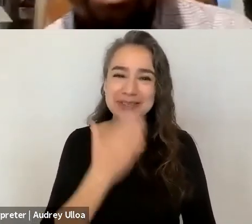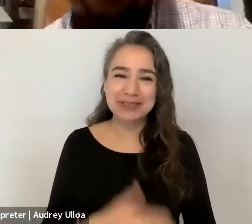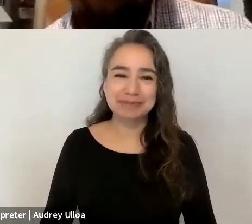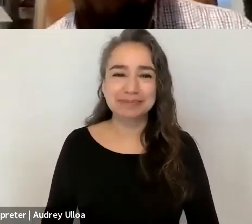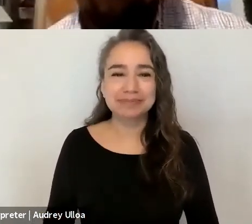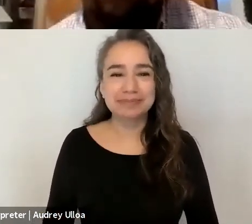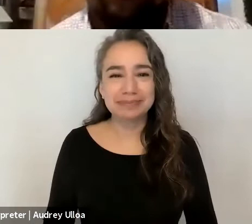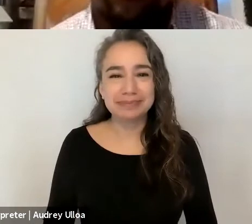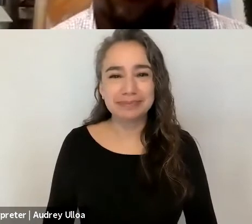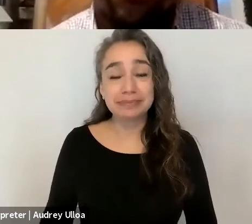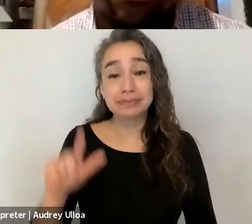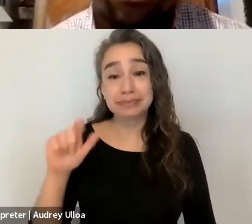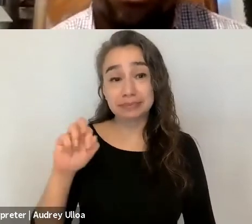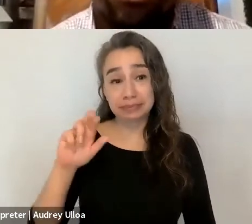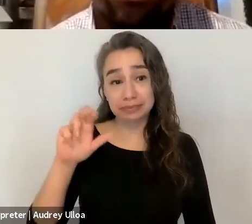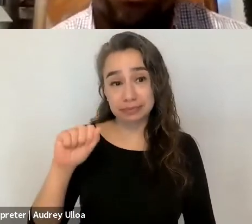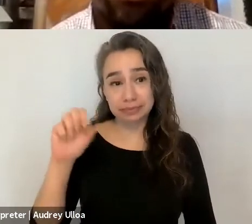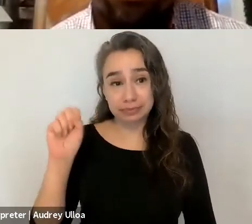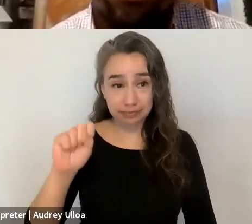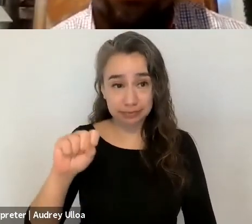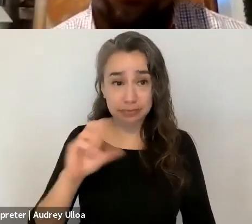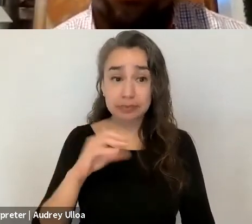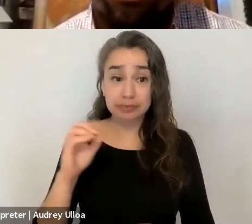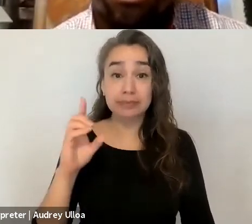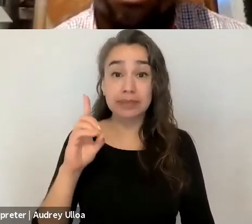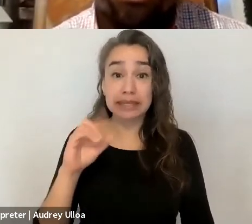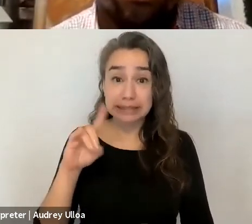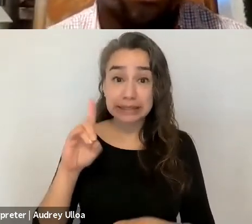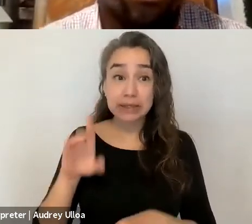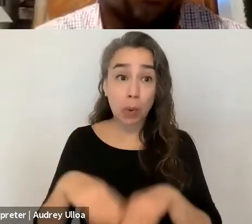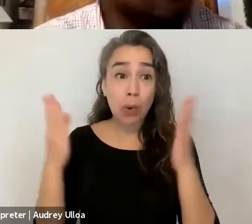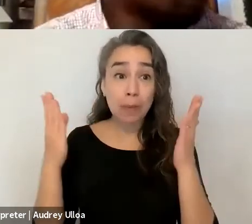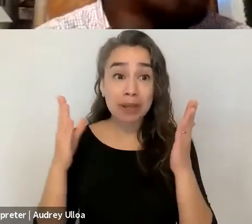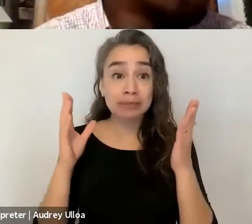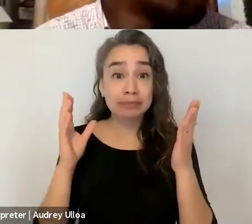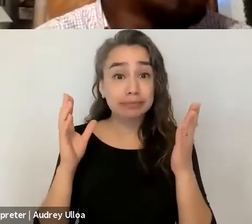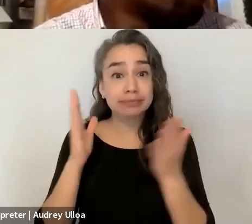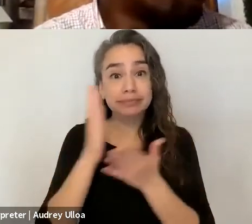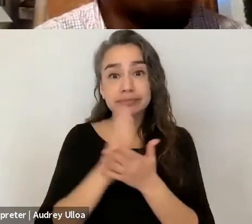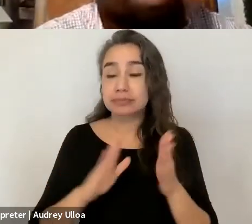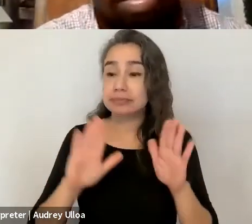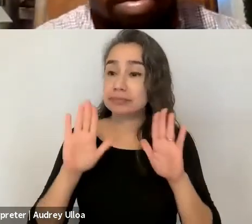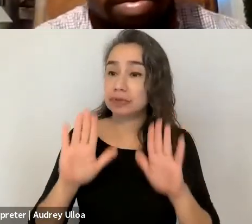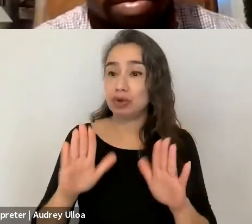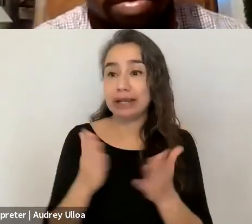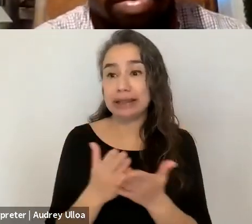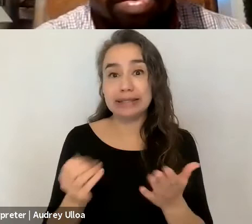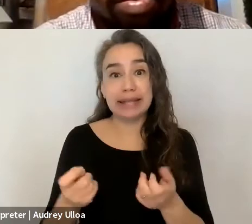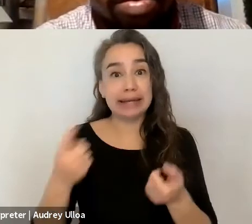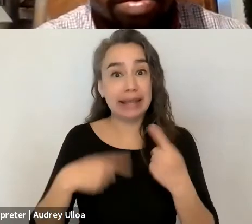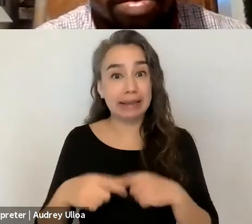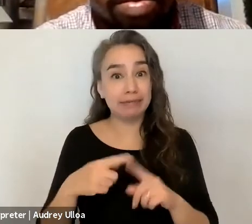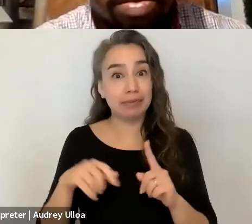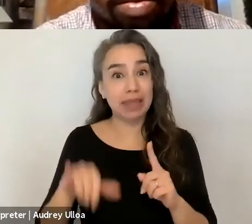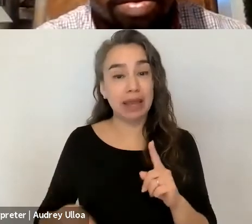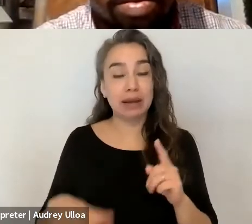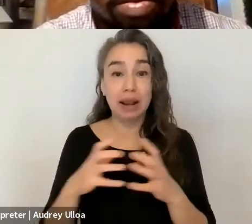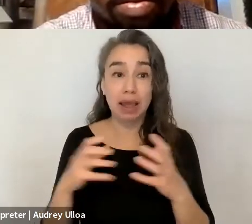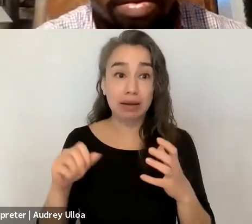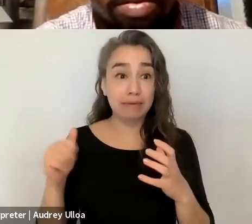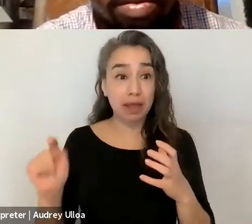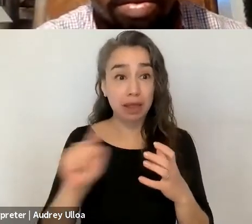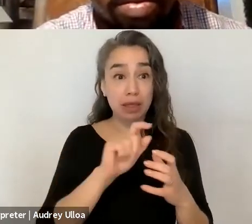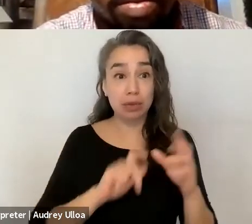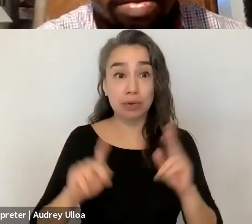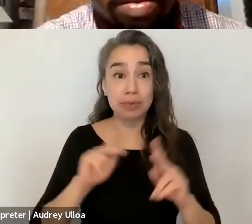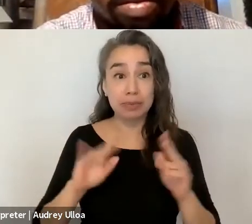Yeah, and it did open up. I mean, there were some really great things that came out of this, and a lot of other people on this panel were saying as well